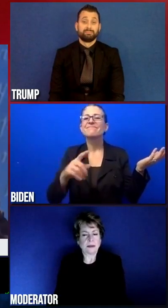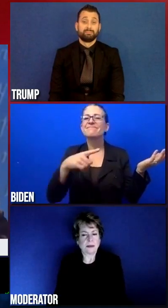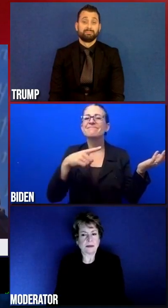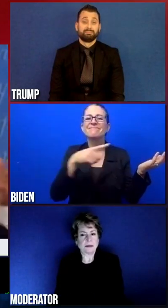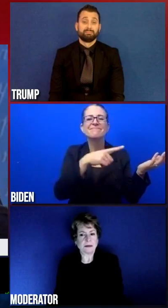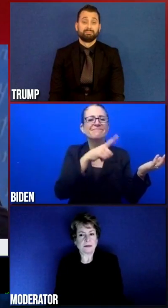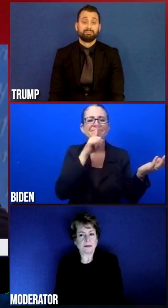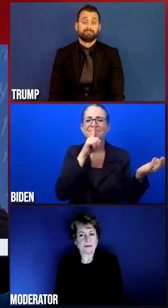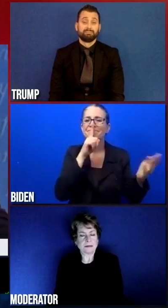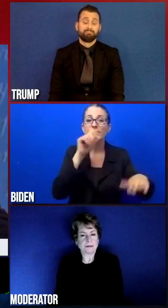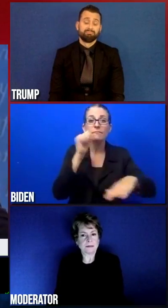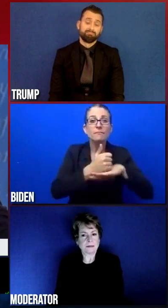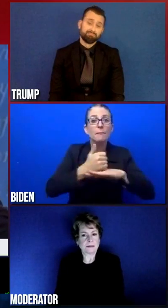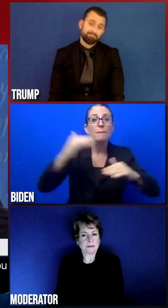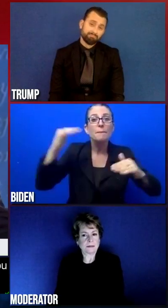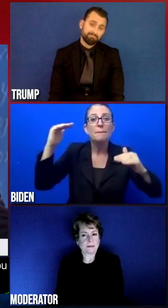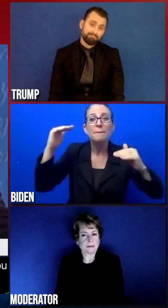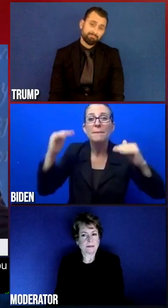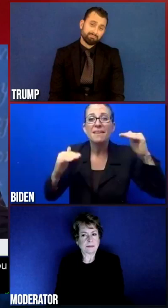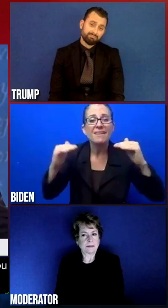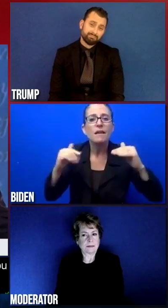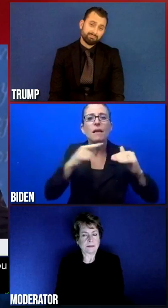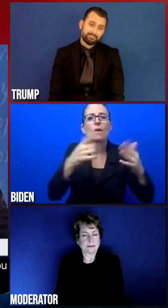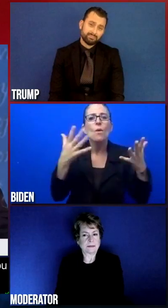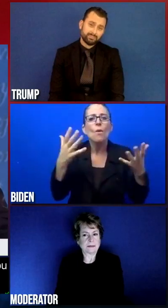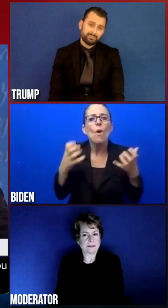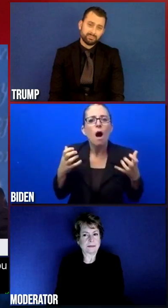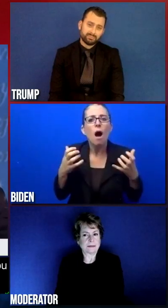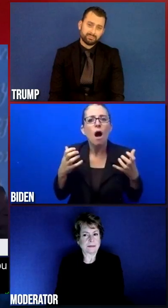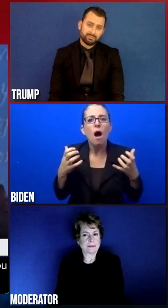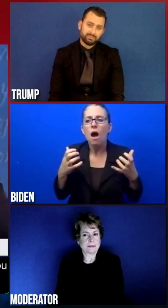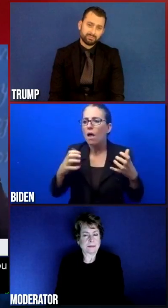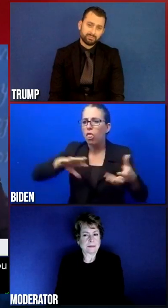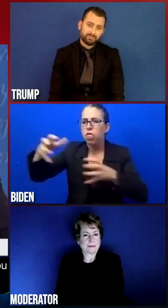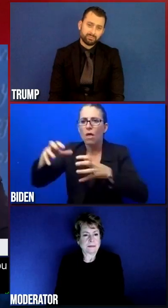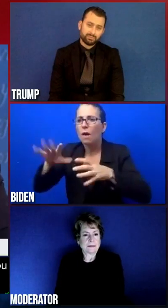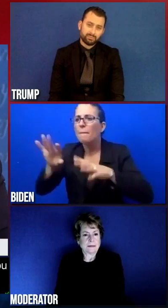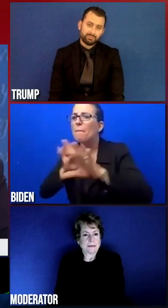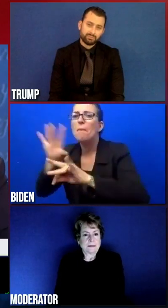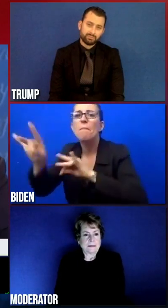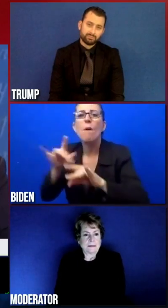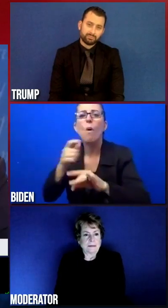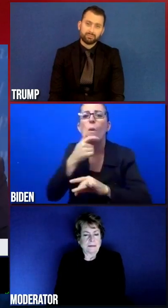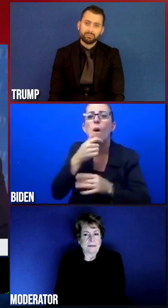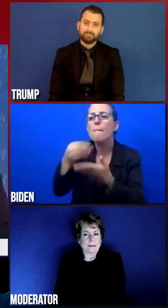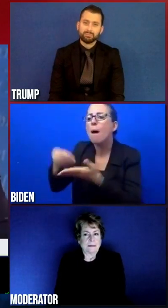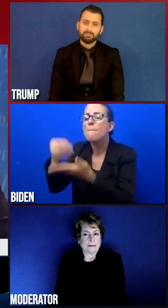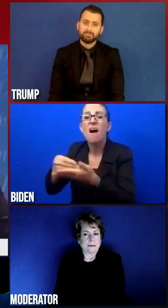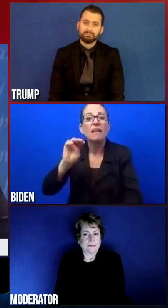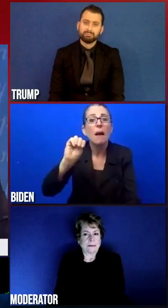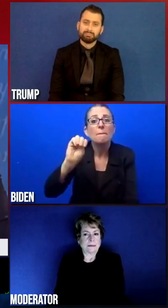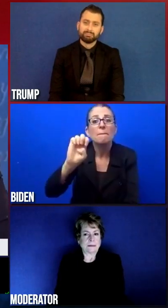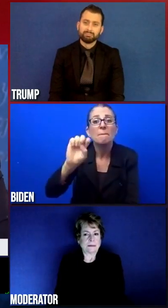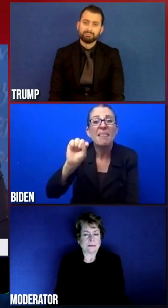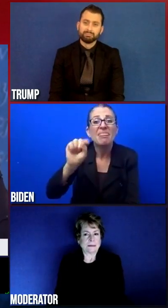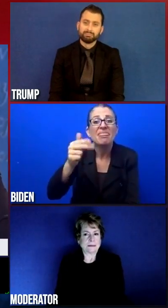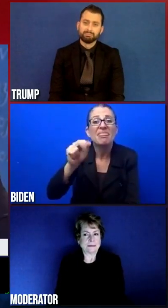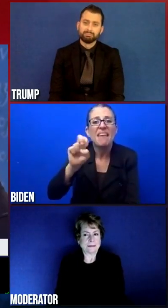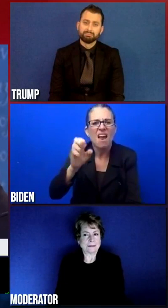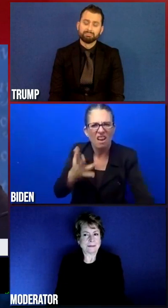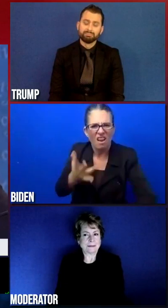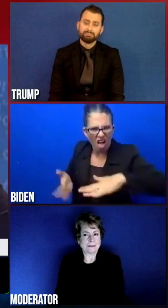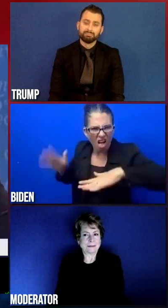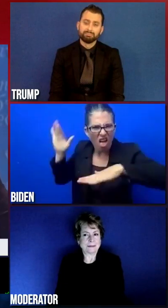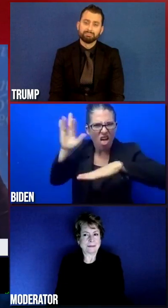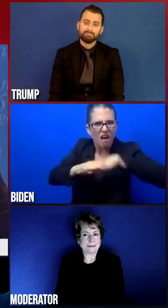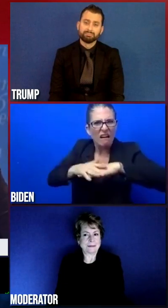more methane without it being a problem. Methane. This is a guy who says that you don't have to have mileage standards for automobiles that exist now.